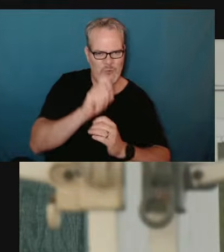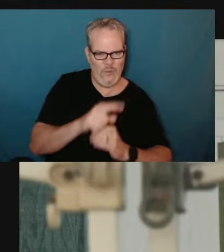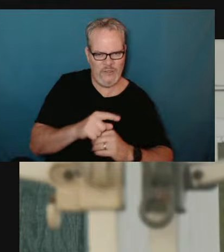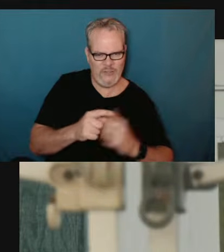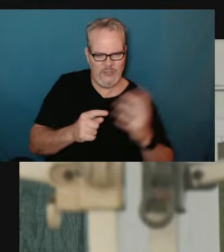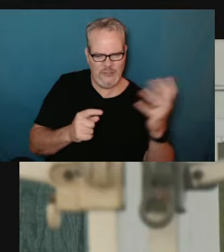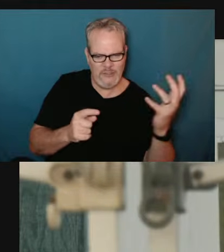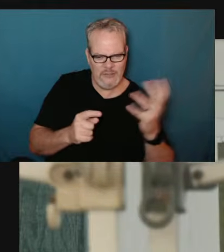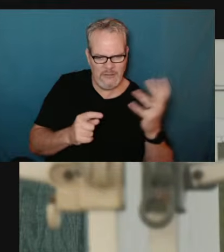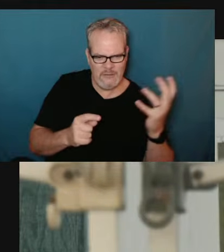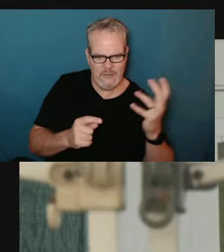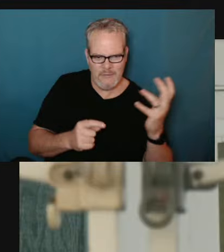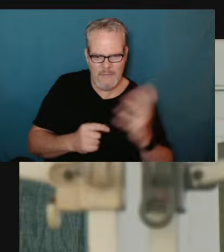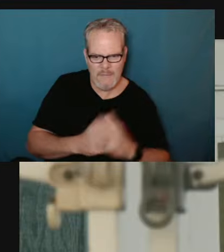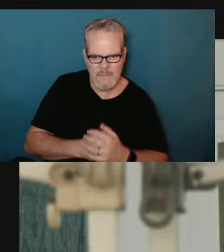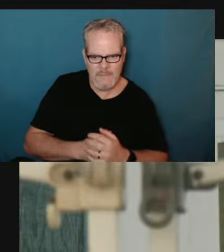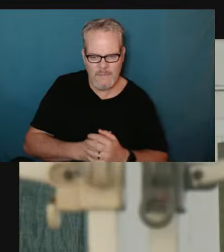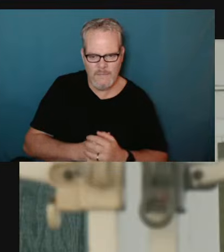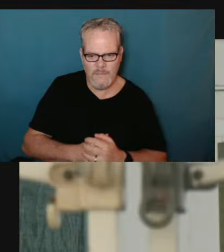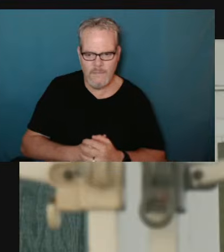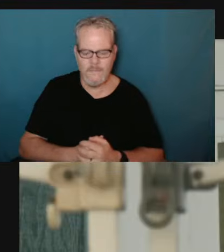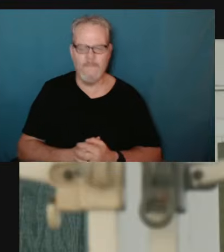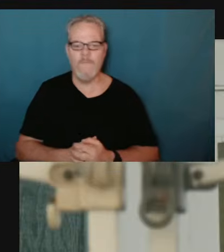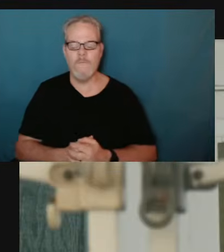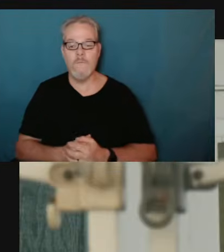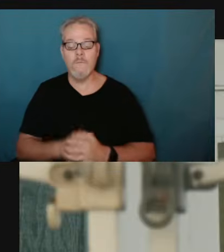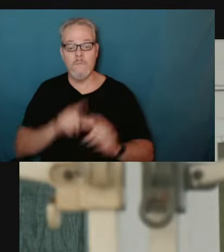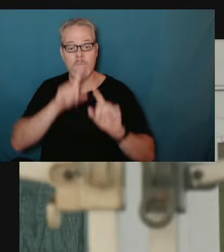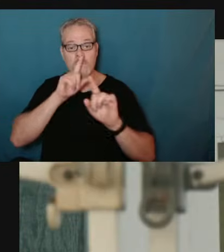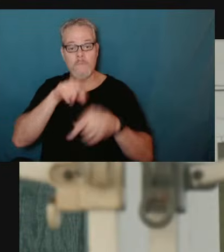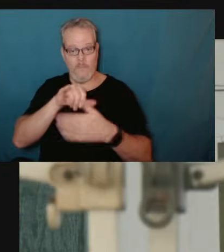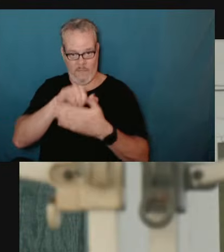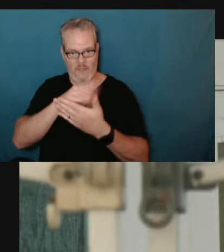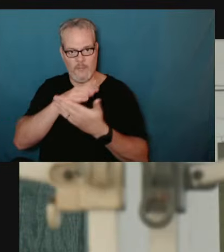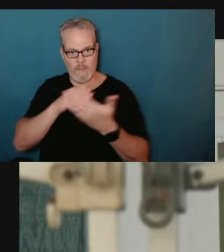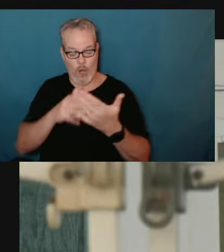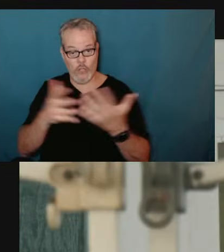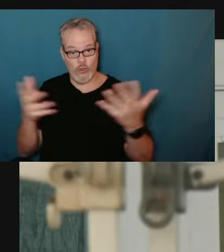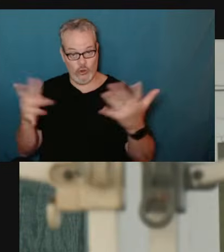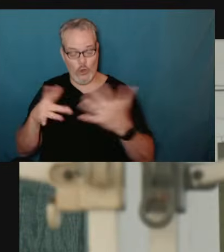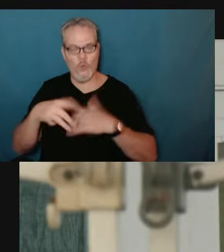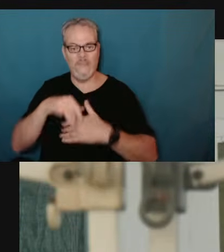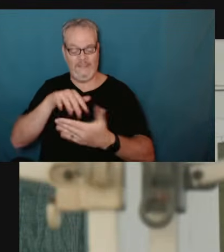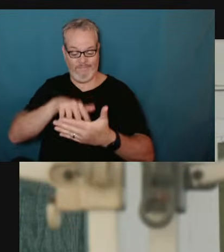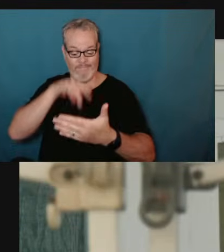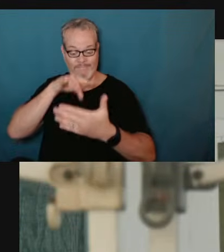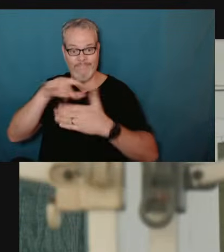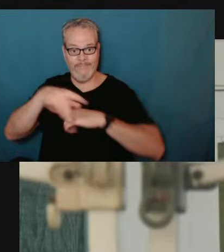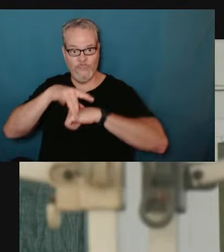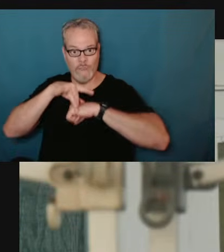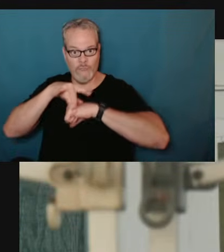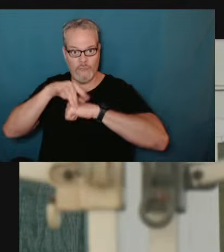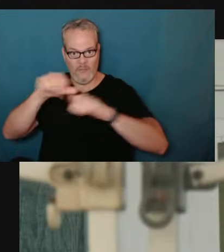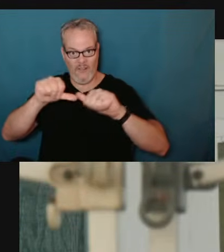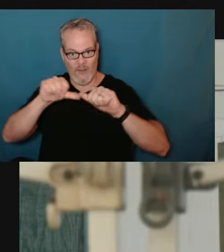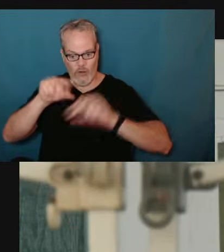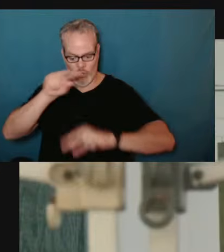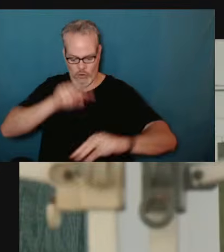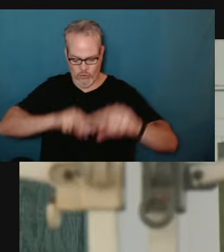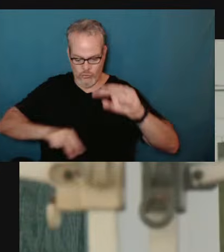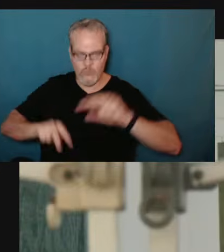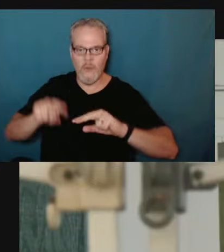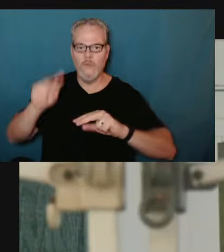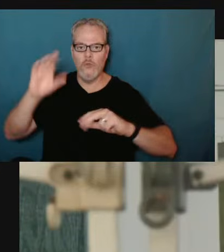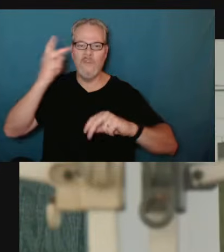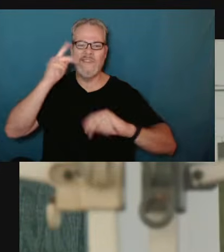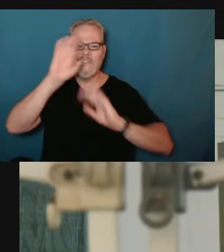top of ash. That is part of the answer. So the geology along these boundaries, it's not, you look at all the pictures and it's just